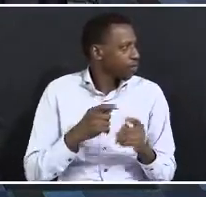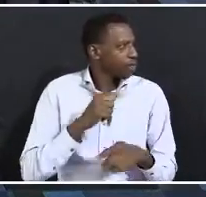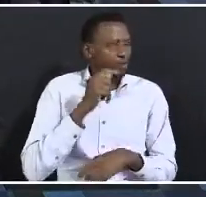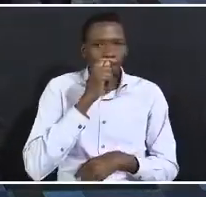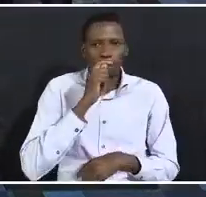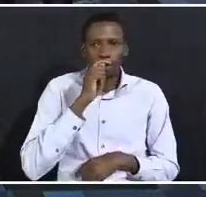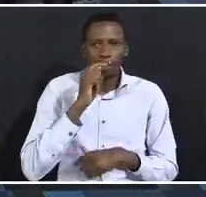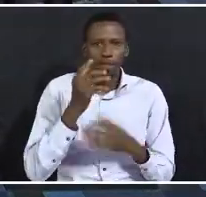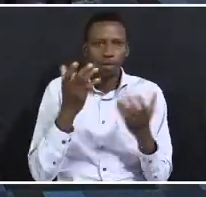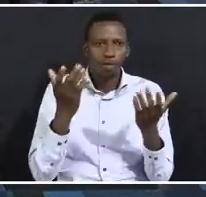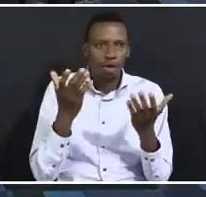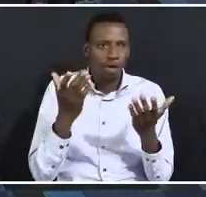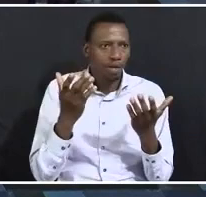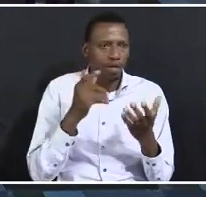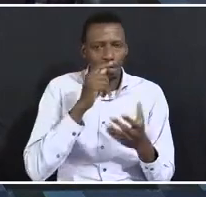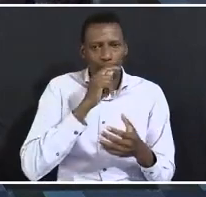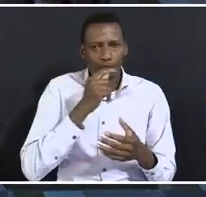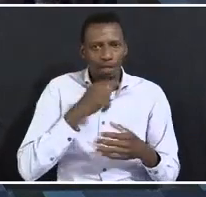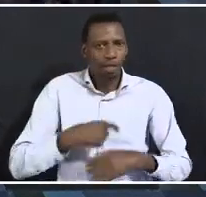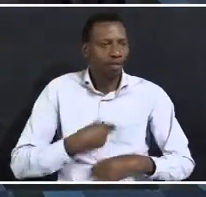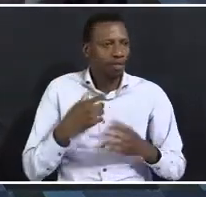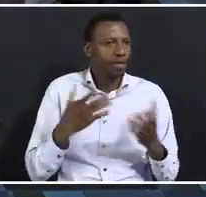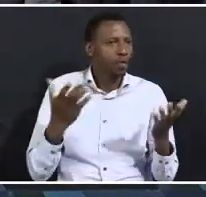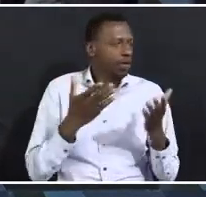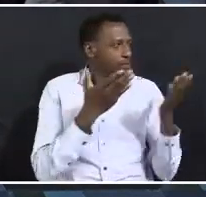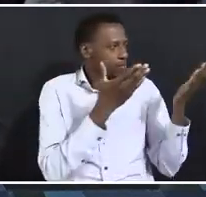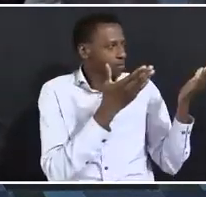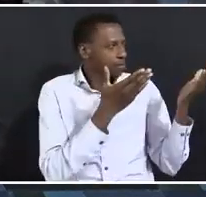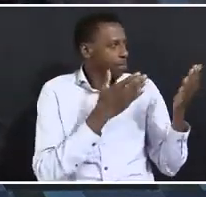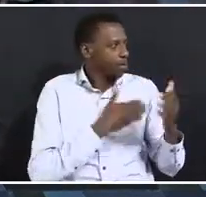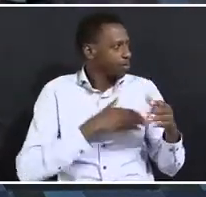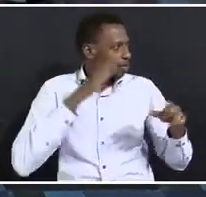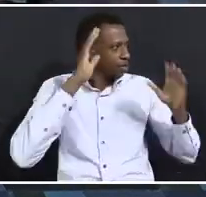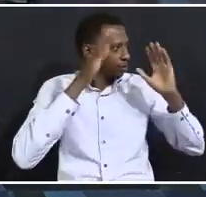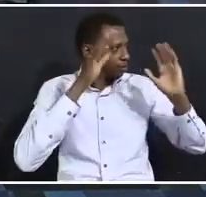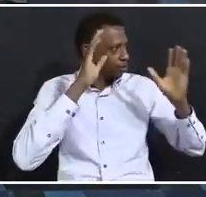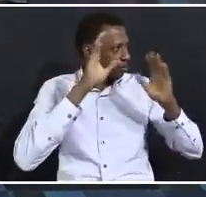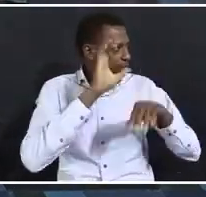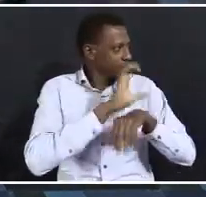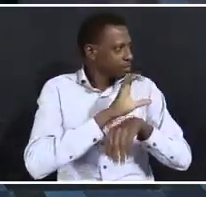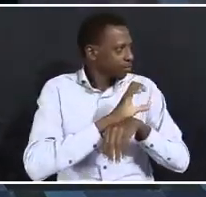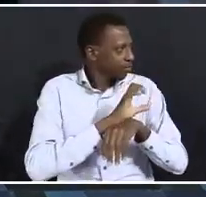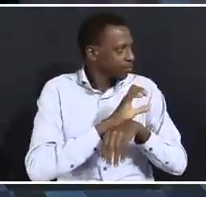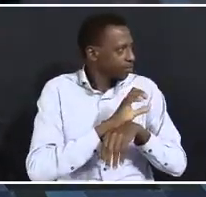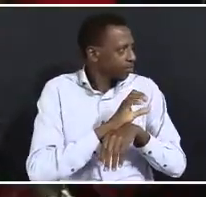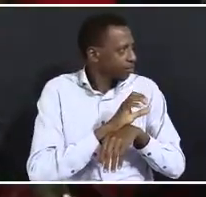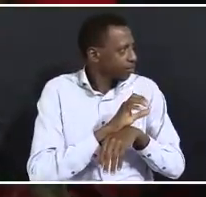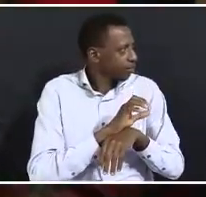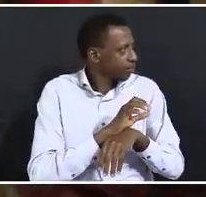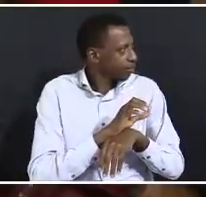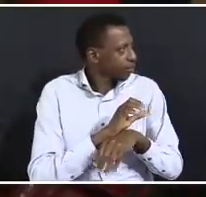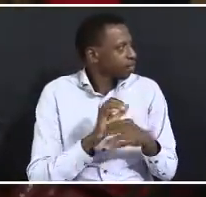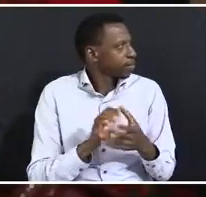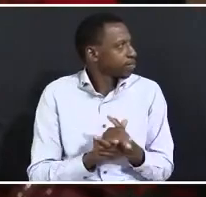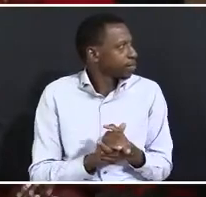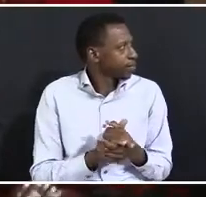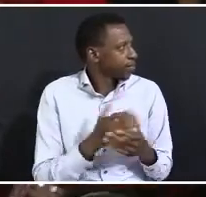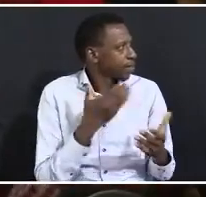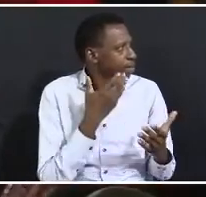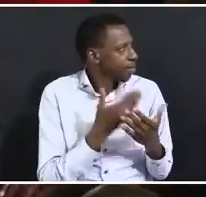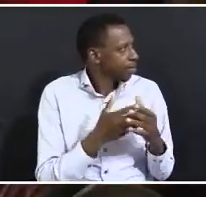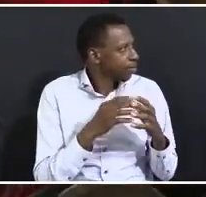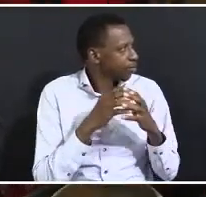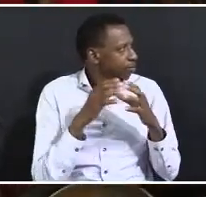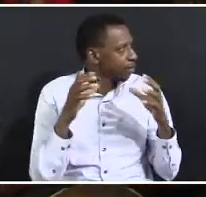from Tanzania, may we see you up standing. Please wave to the church. Please wave back to them. Thank you so